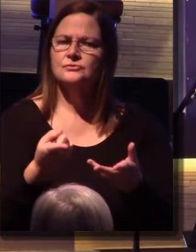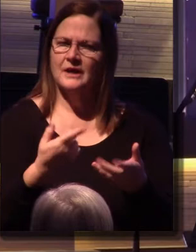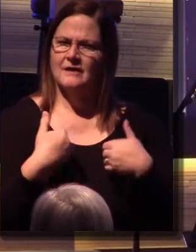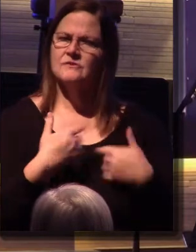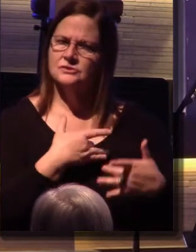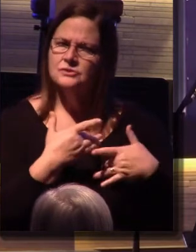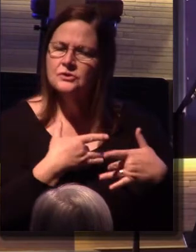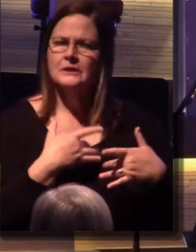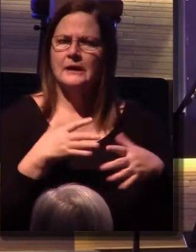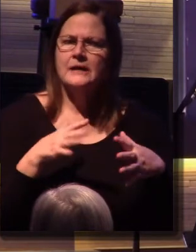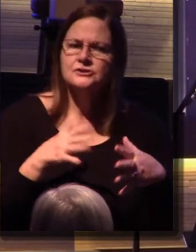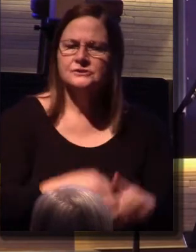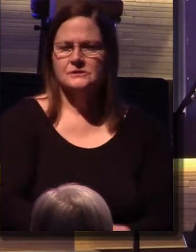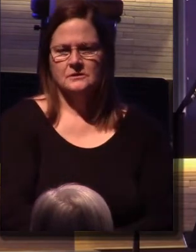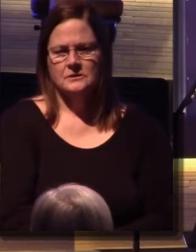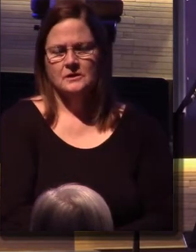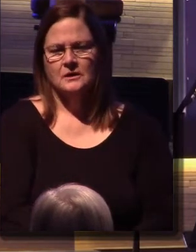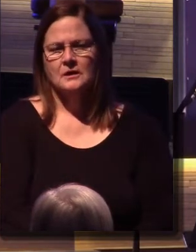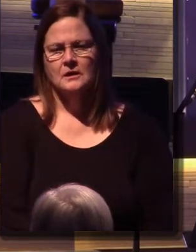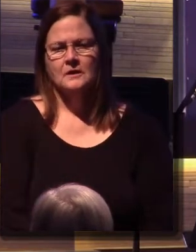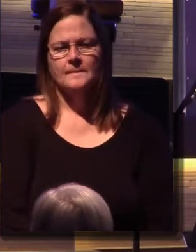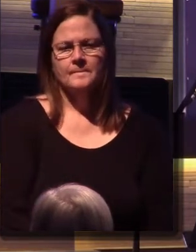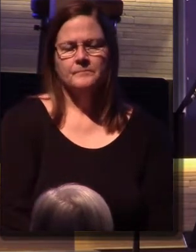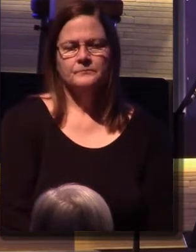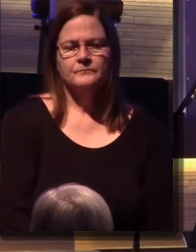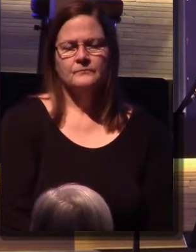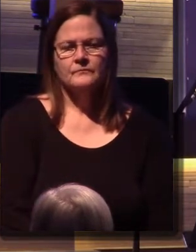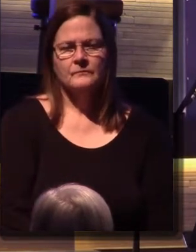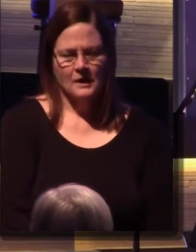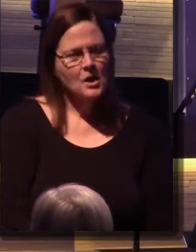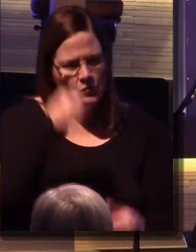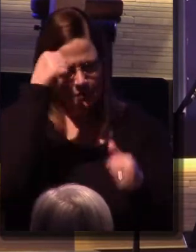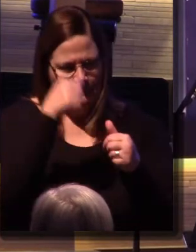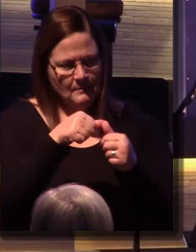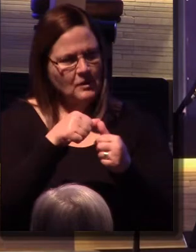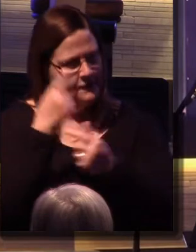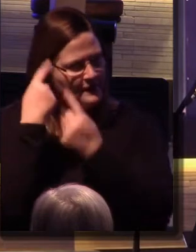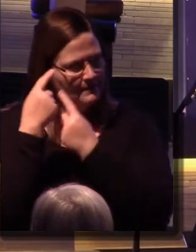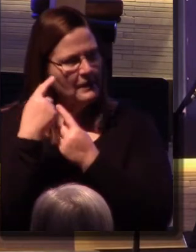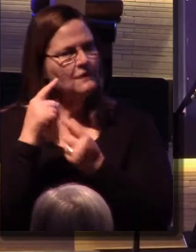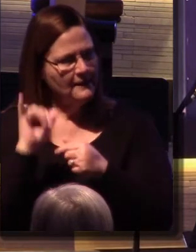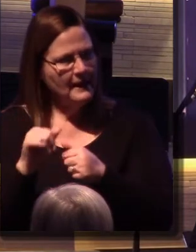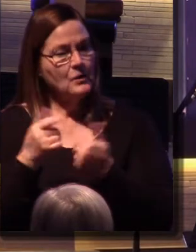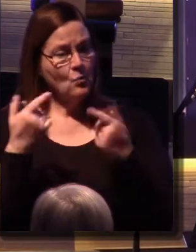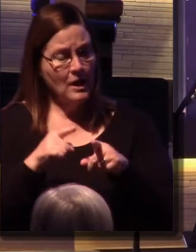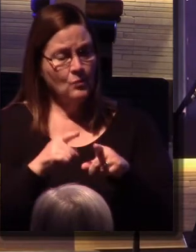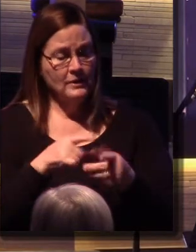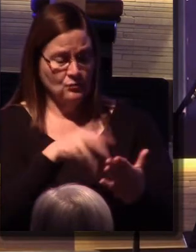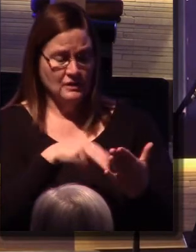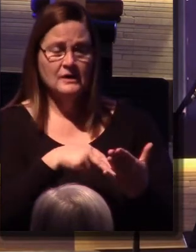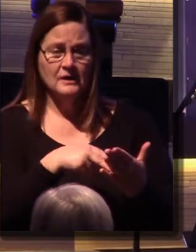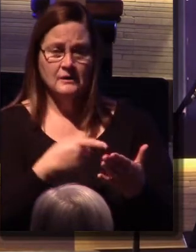you concerned and anxious? And I want you to hold that in mind as we look at